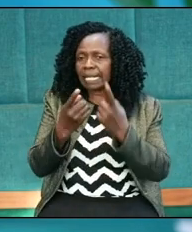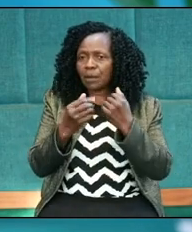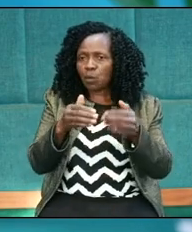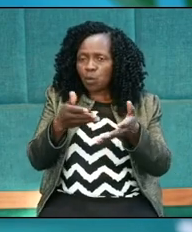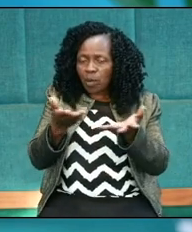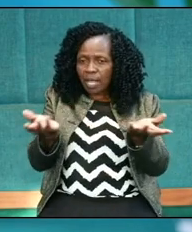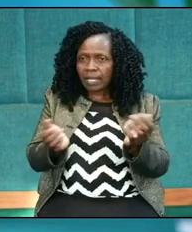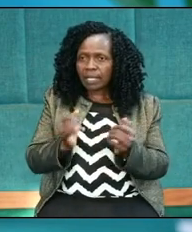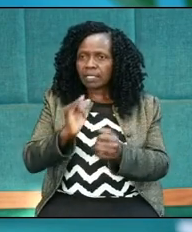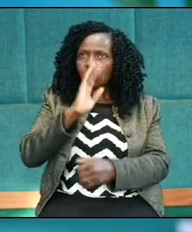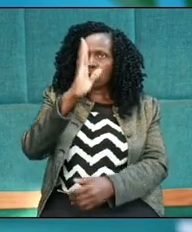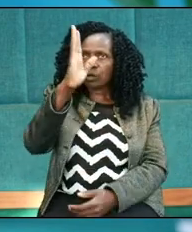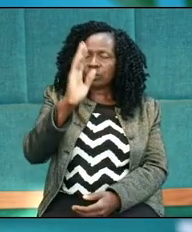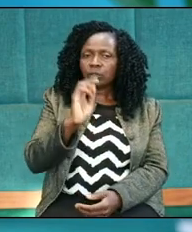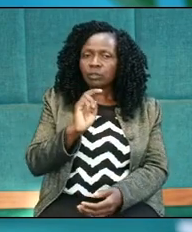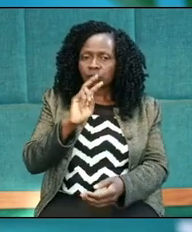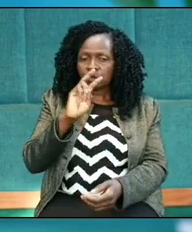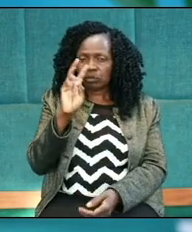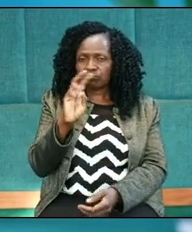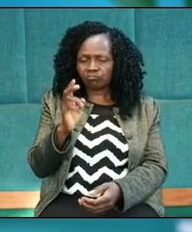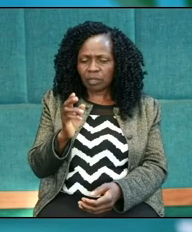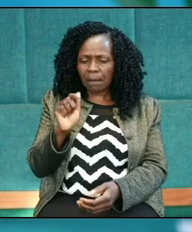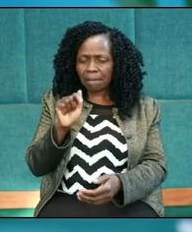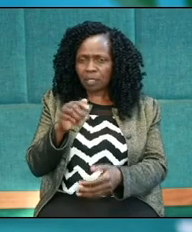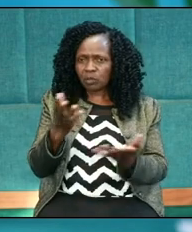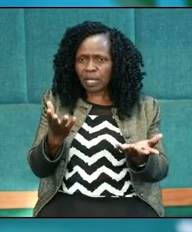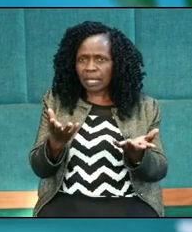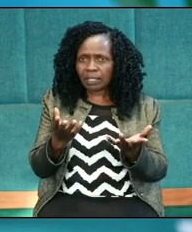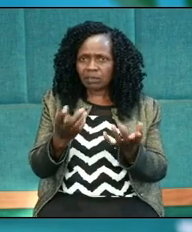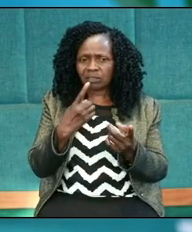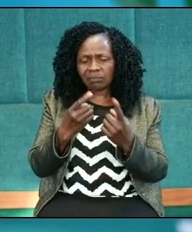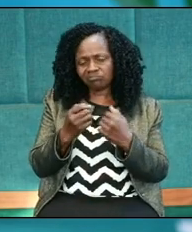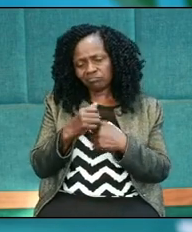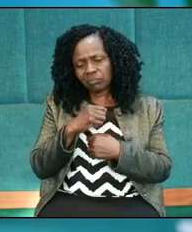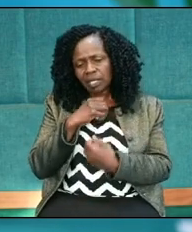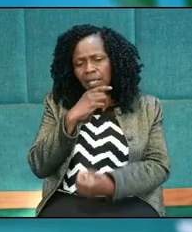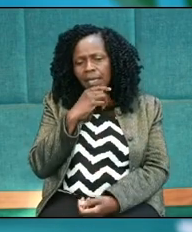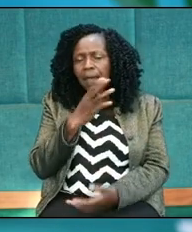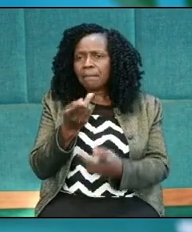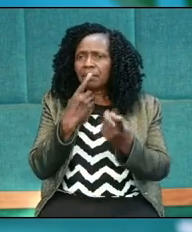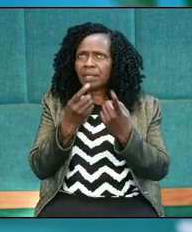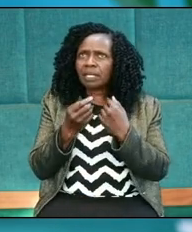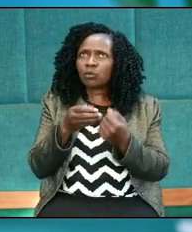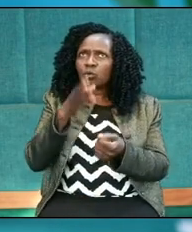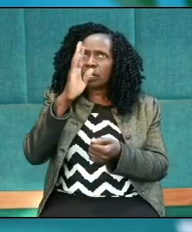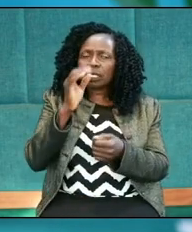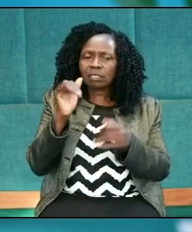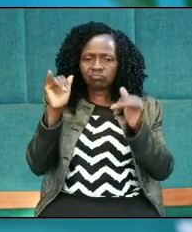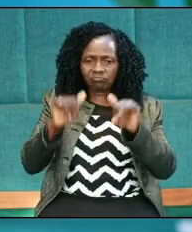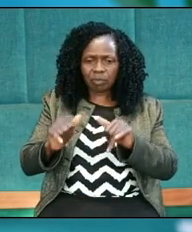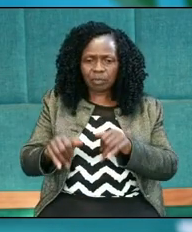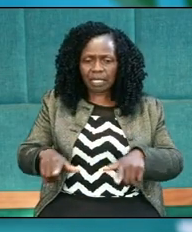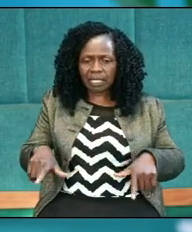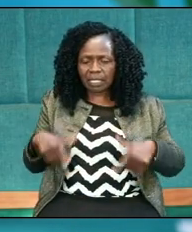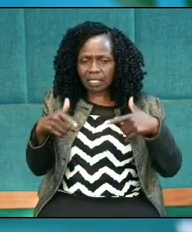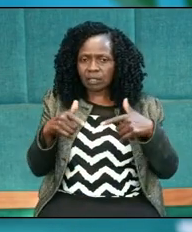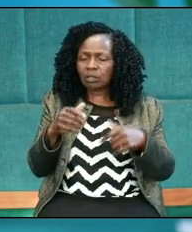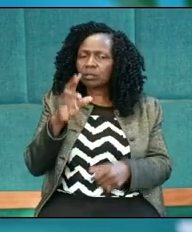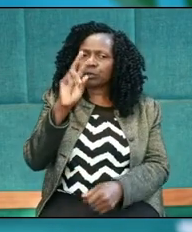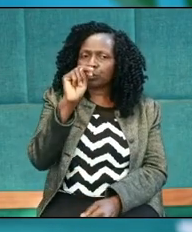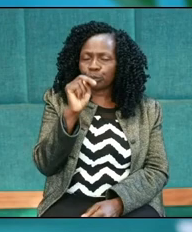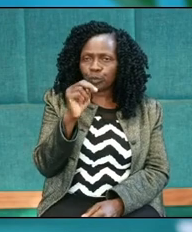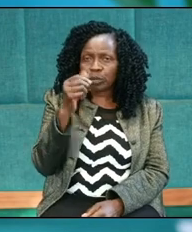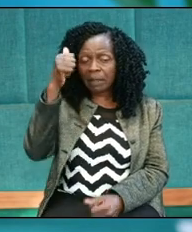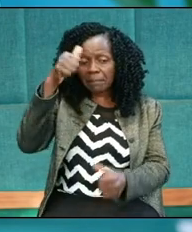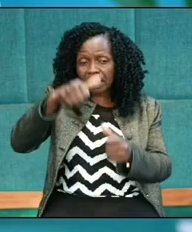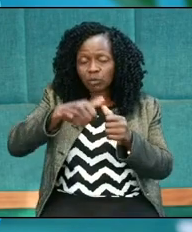where is God? You see, you reach a point and say, I think God has stopped existing. No. Remind yourself of